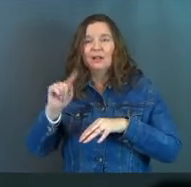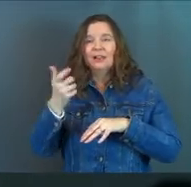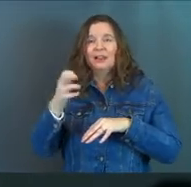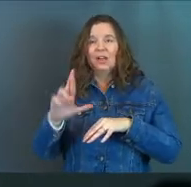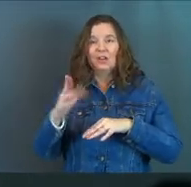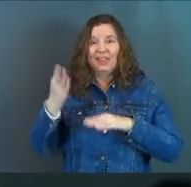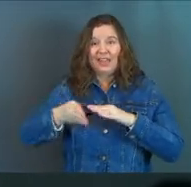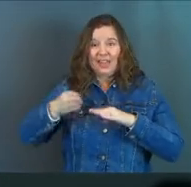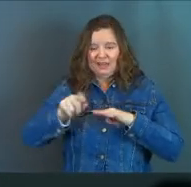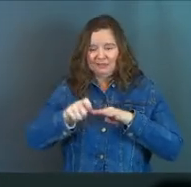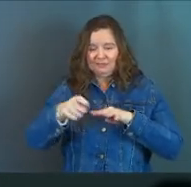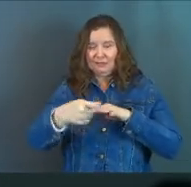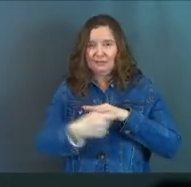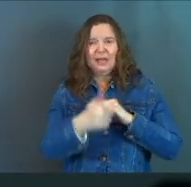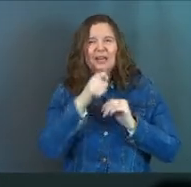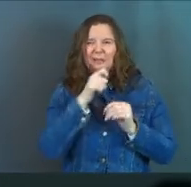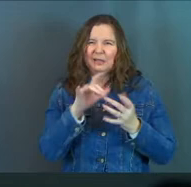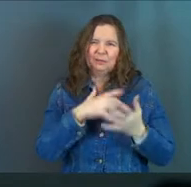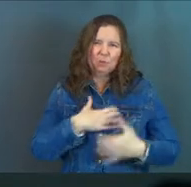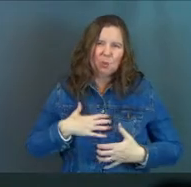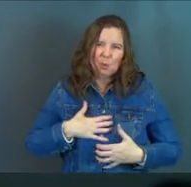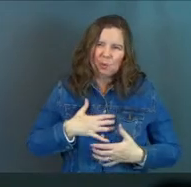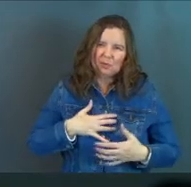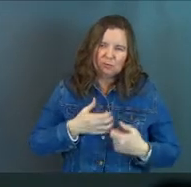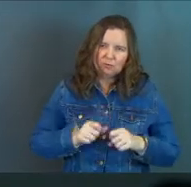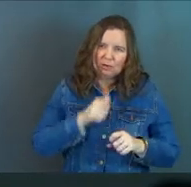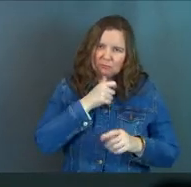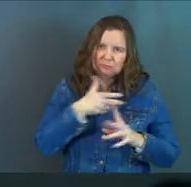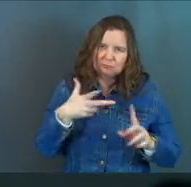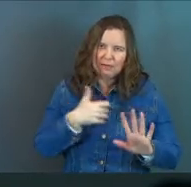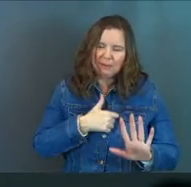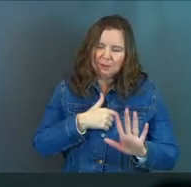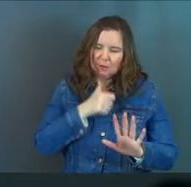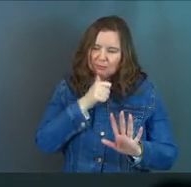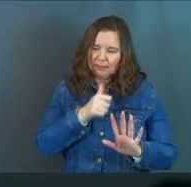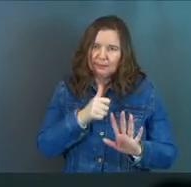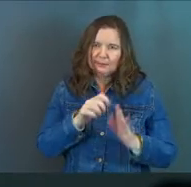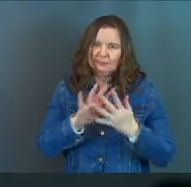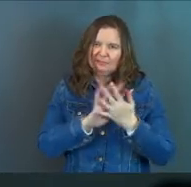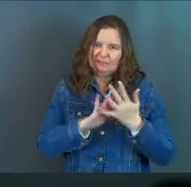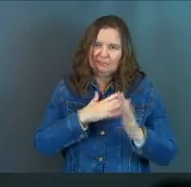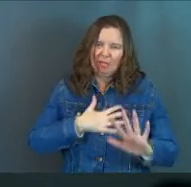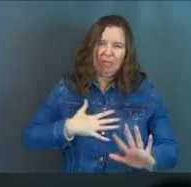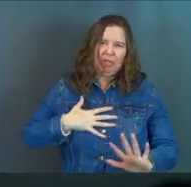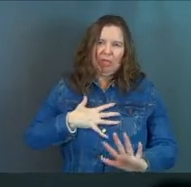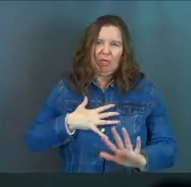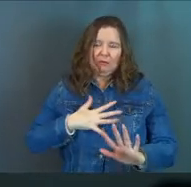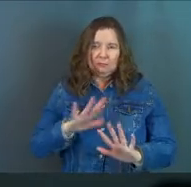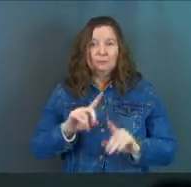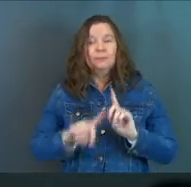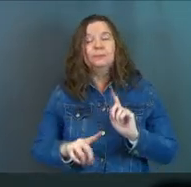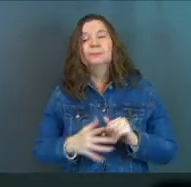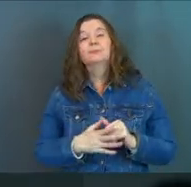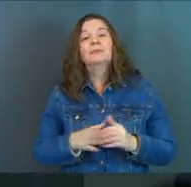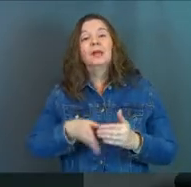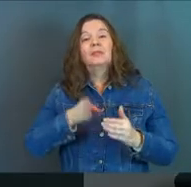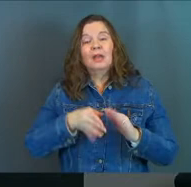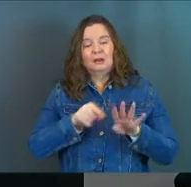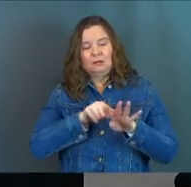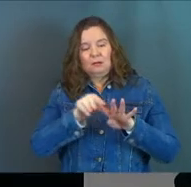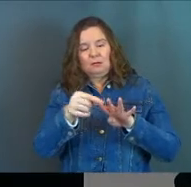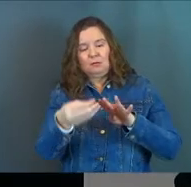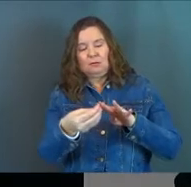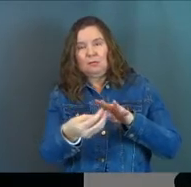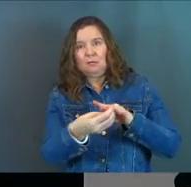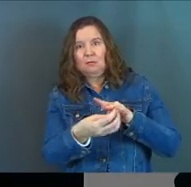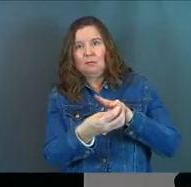end of the strips of leather, and I'm not going to be gruesome. This might be the most gruesome moment, and I'm not going to make you uncomfortable here. But at the end of the